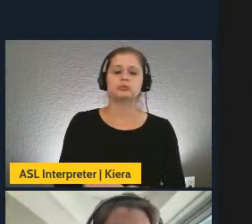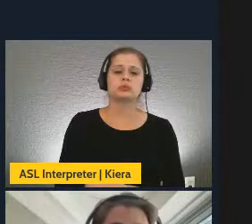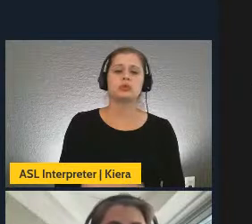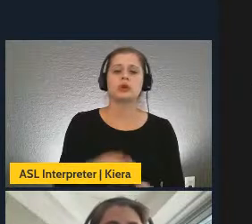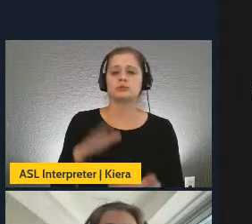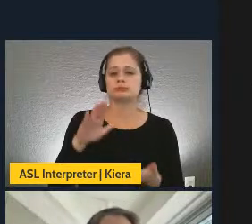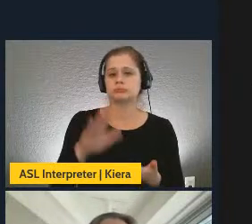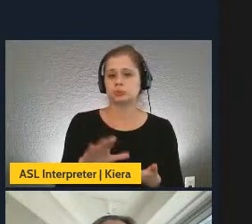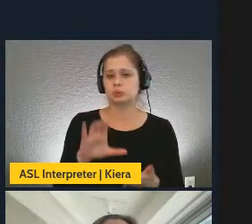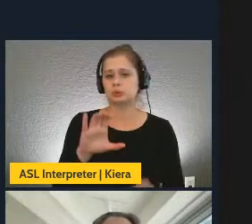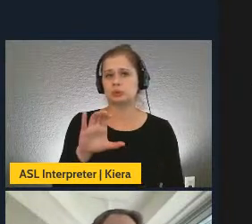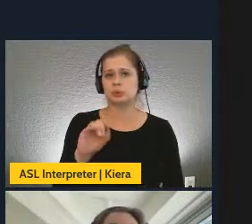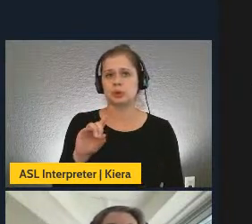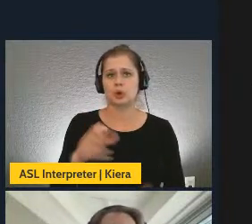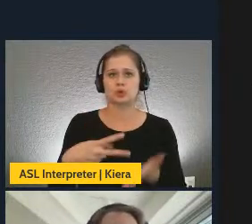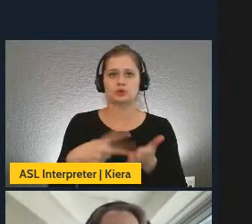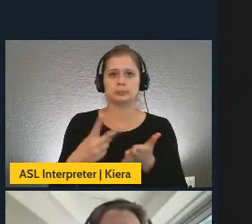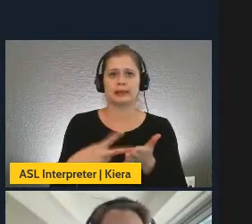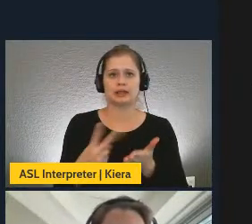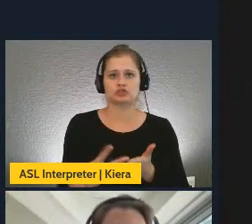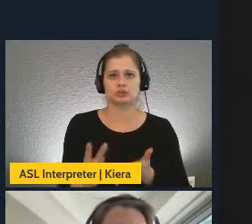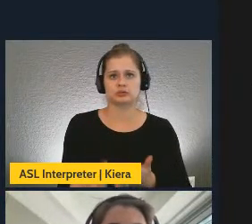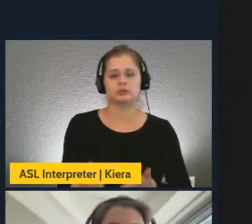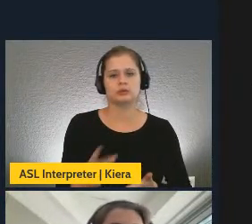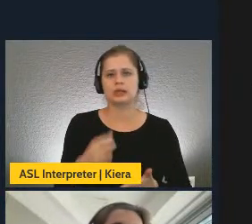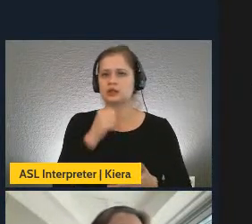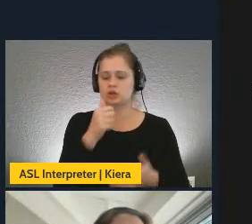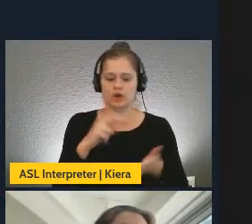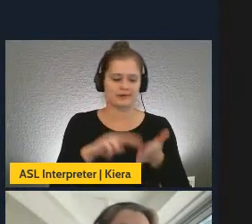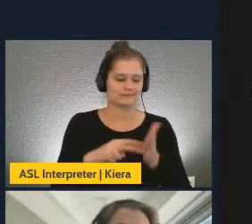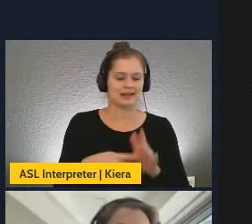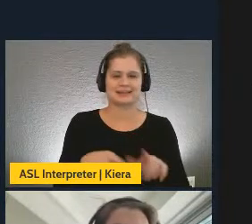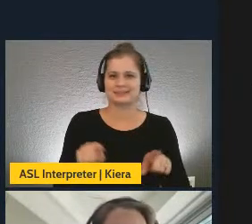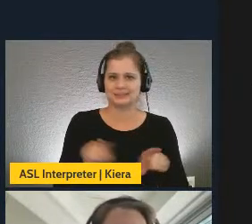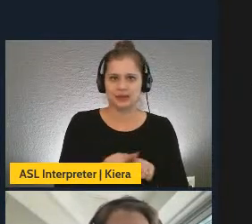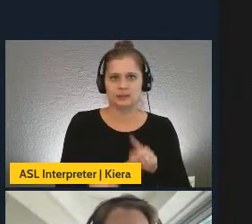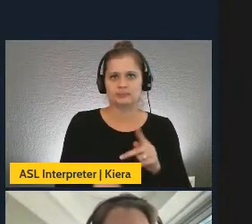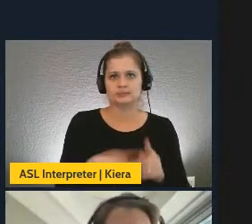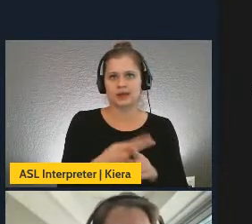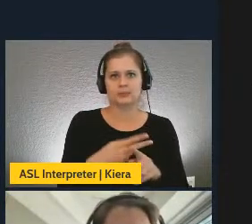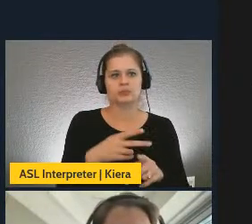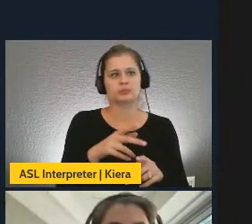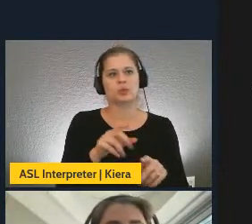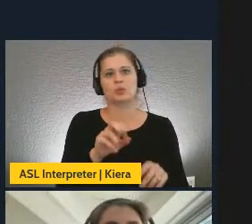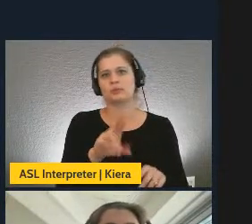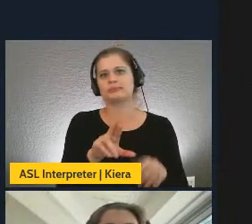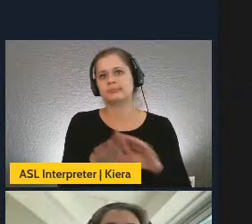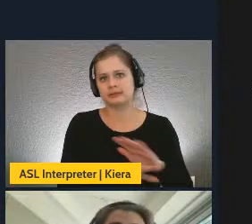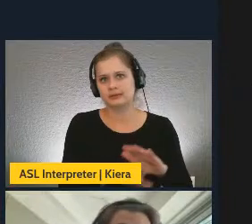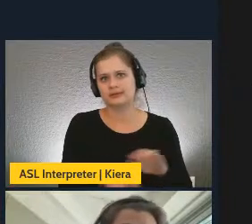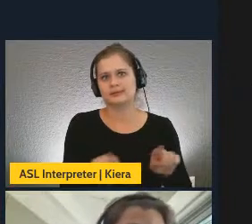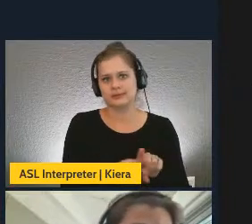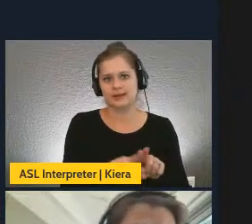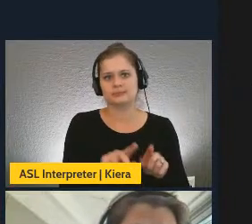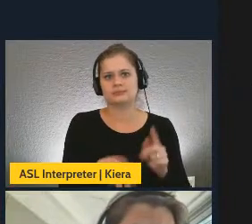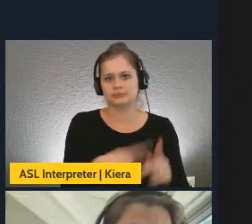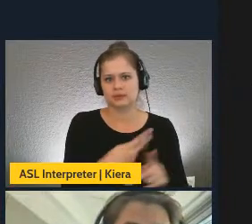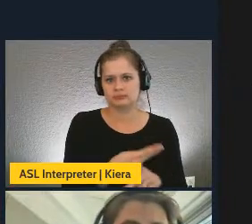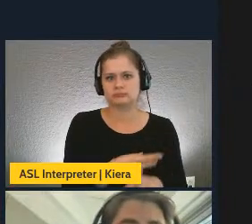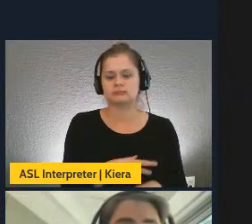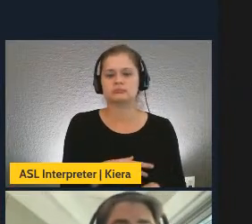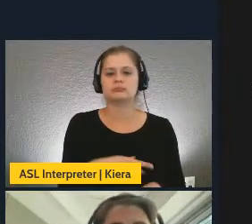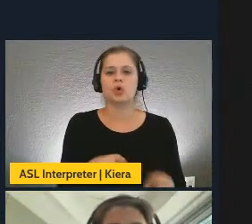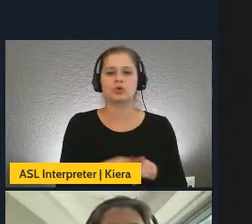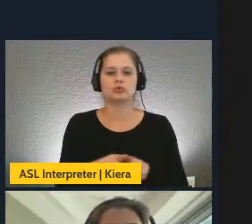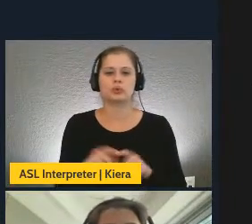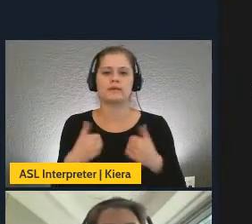code duplication. So you're not defining the same type or basically the same type in a whole bunch of different places. There's also type